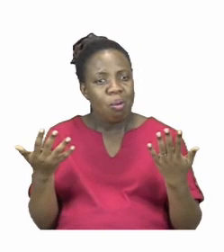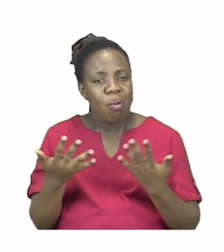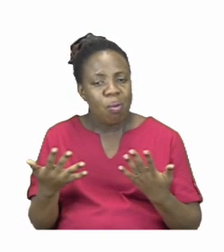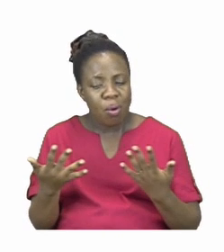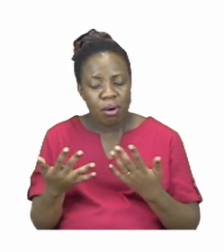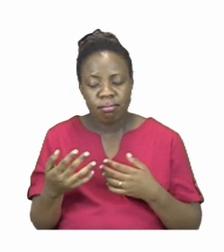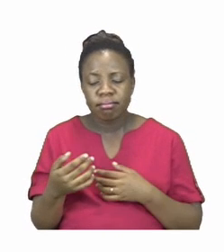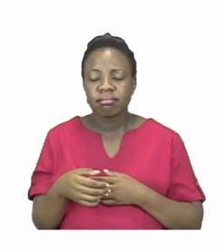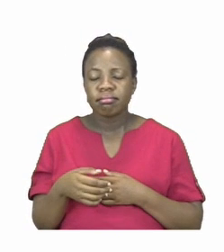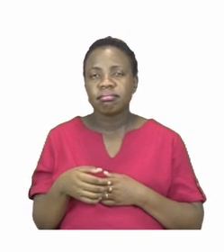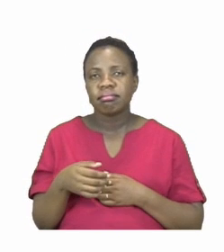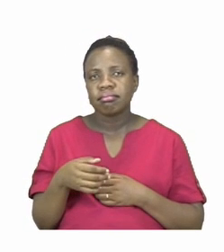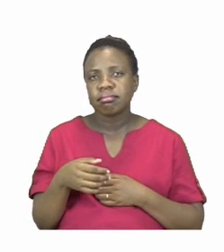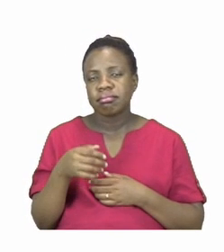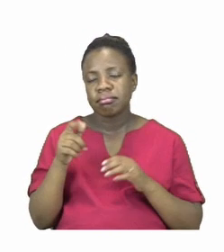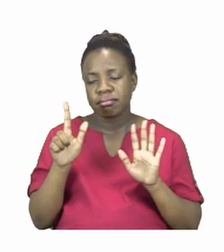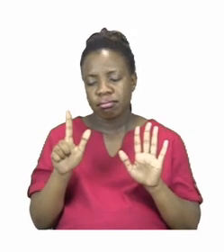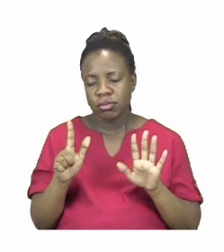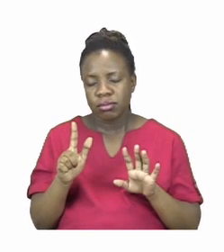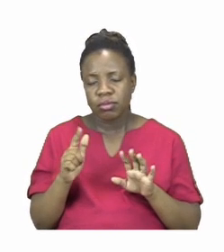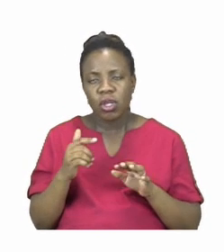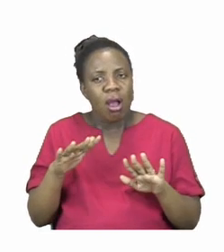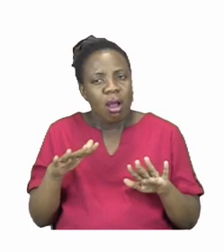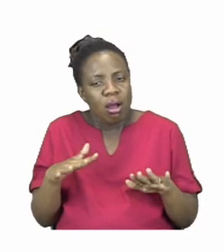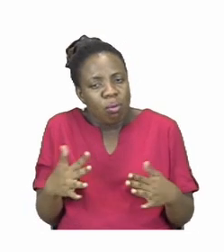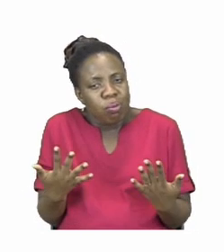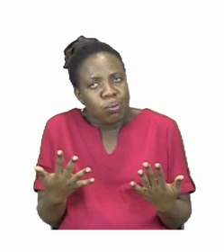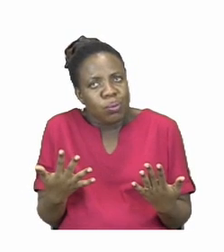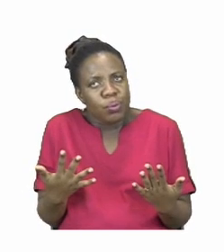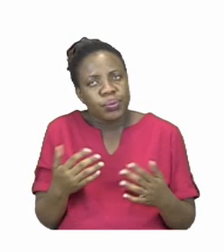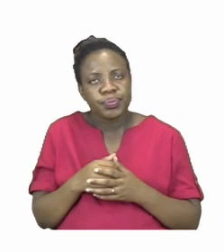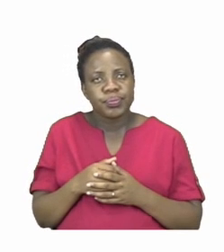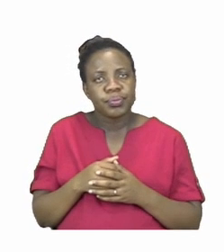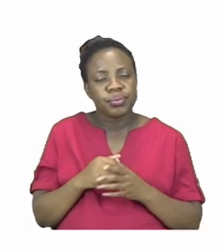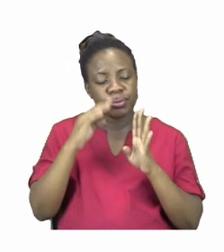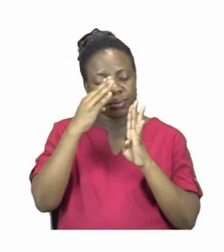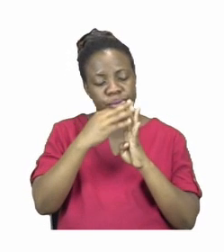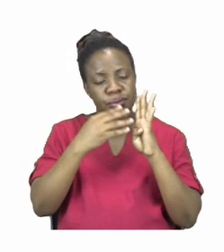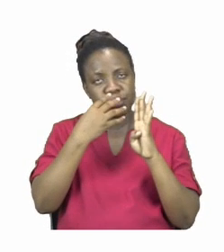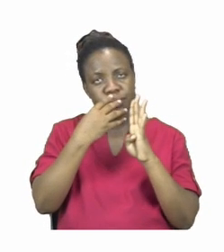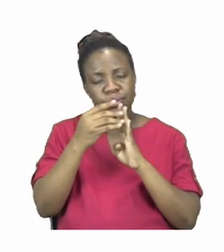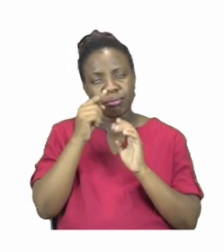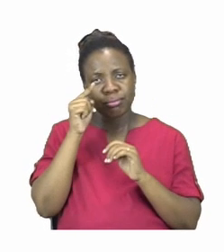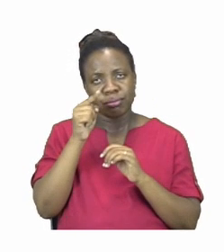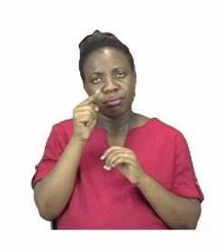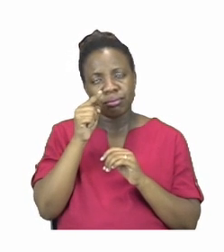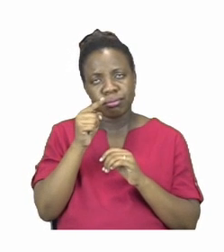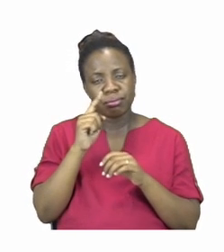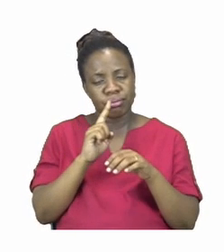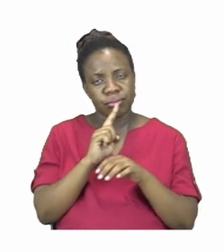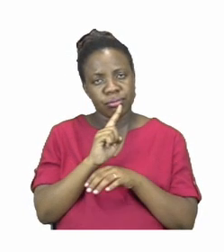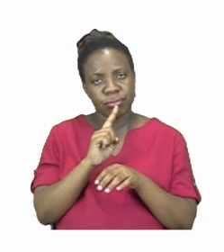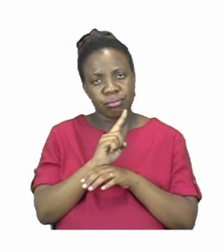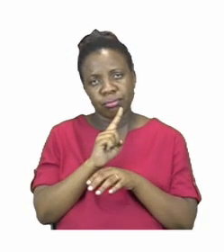and how. Now, the box above is the one that tells us when we are going to be using